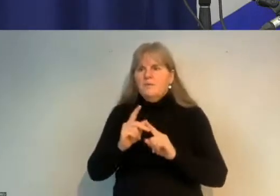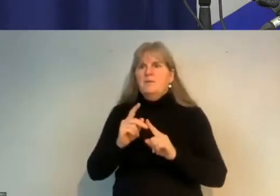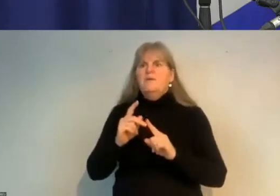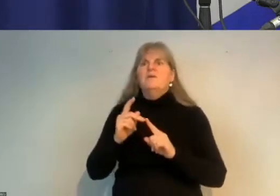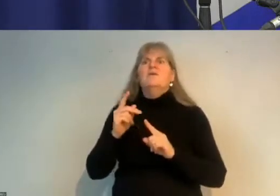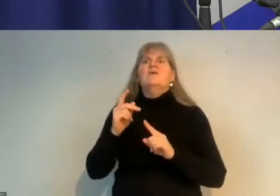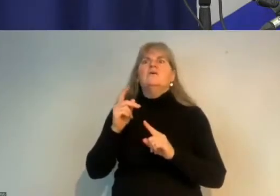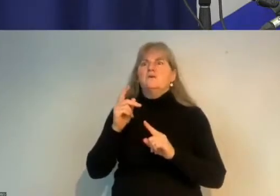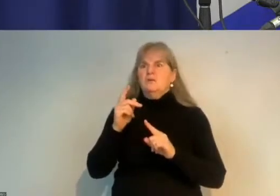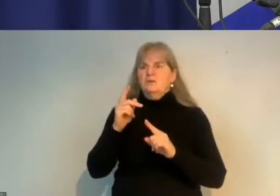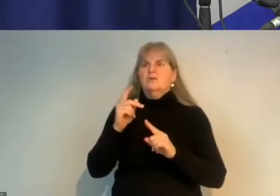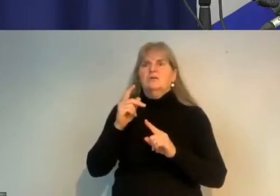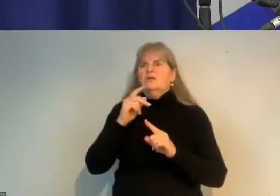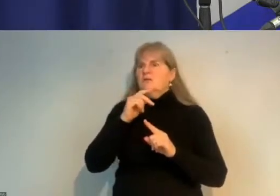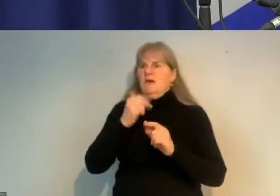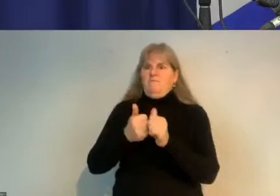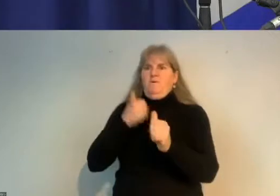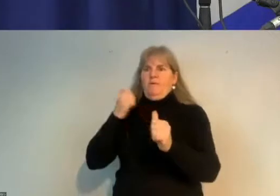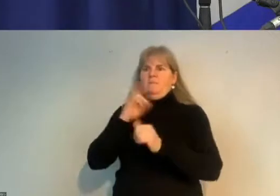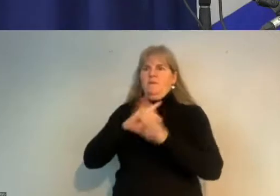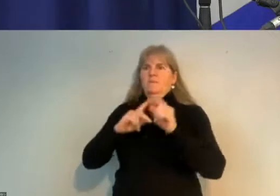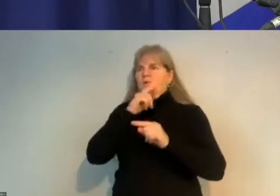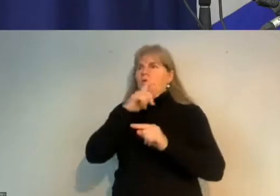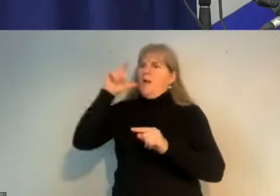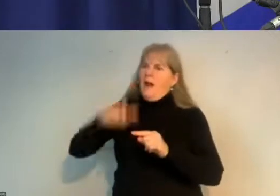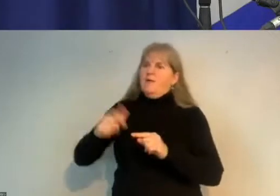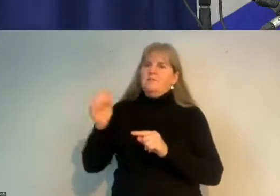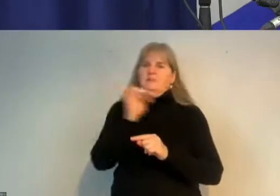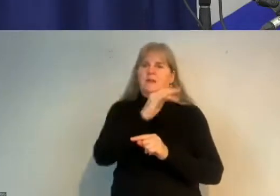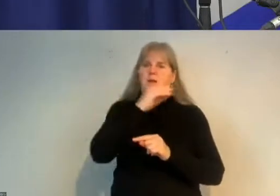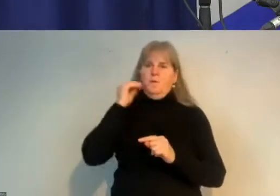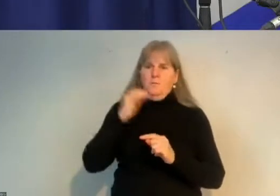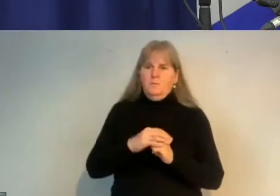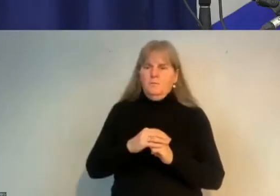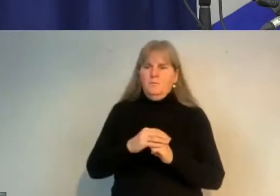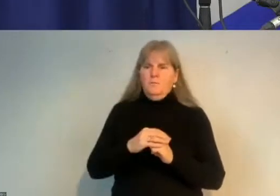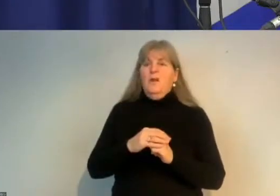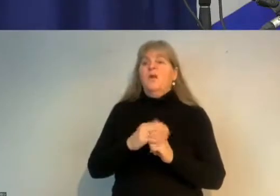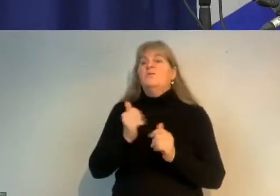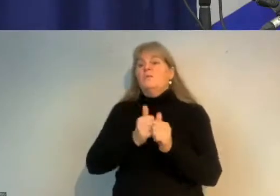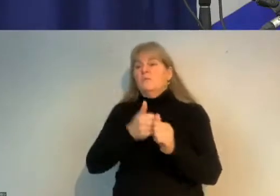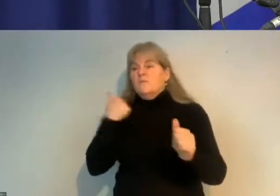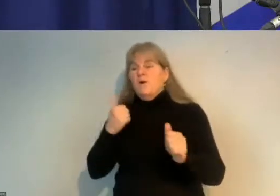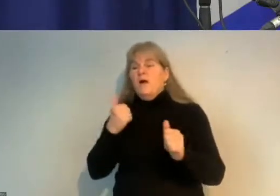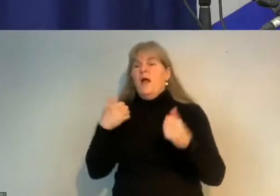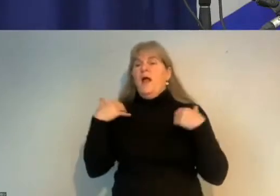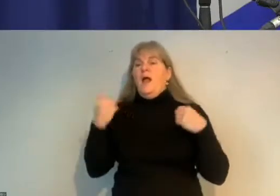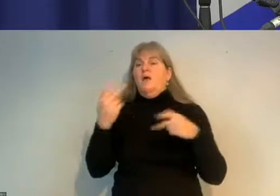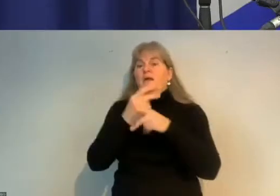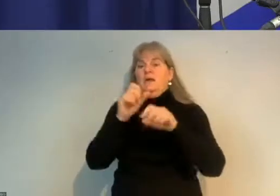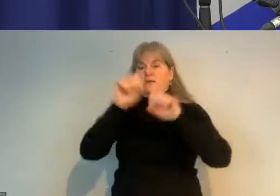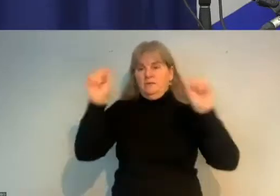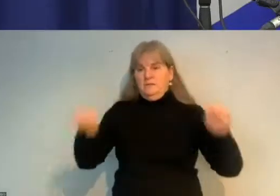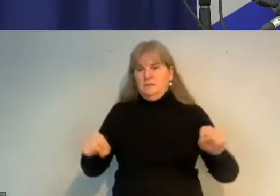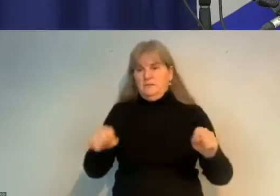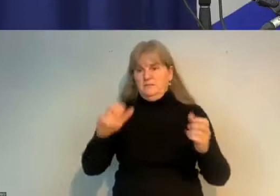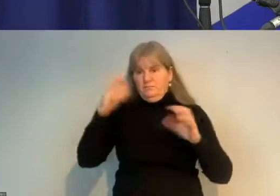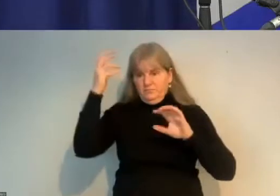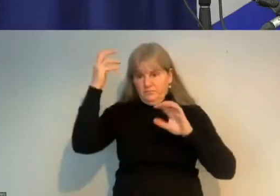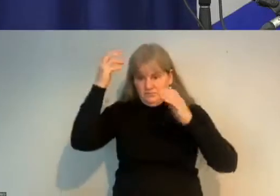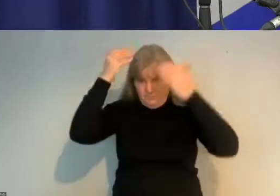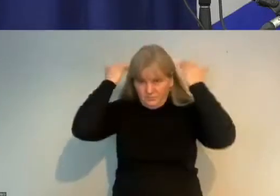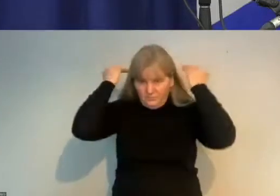exposed. And prevent healthcare overwhelm. Even if your contacts aren't likely to require hospital